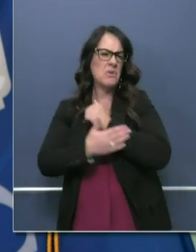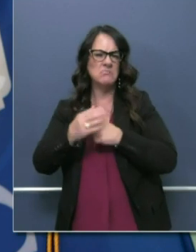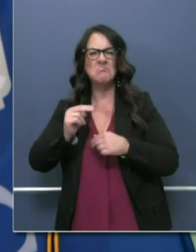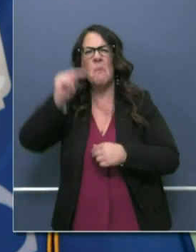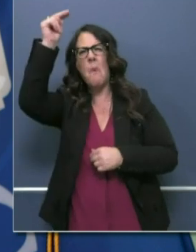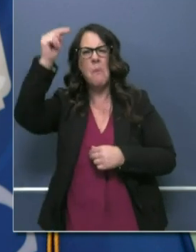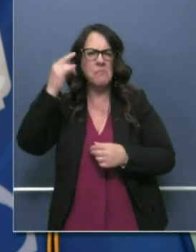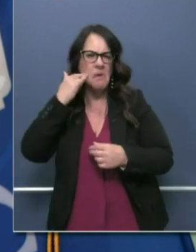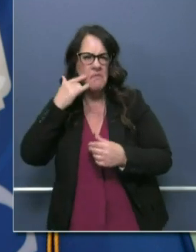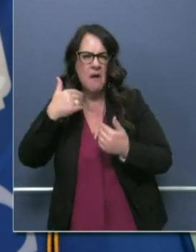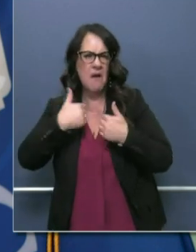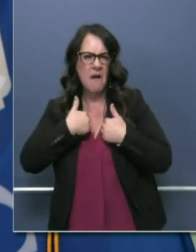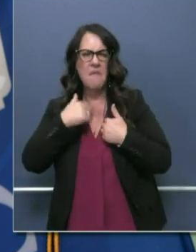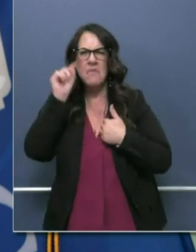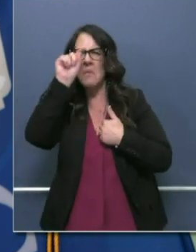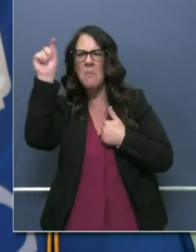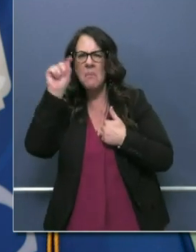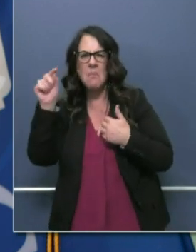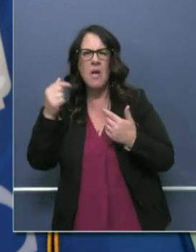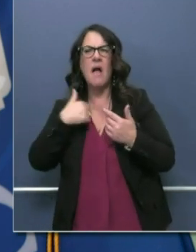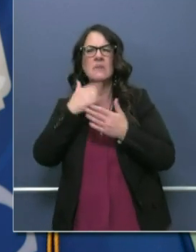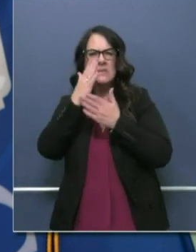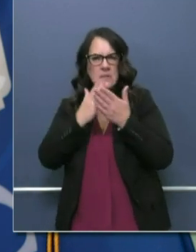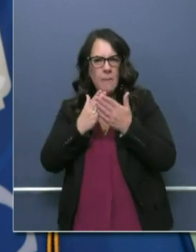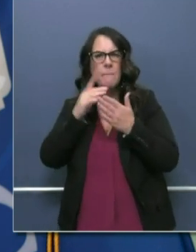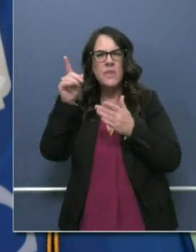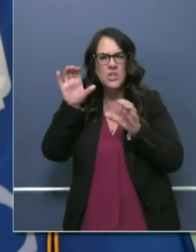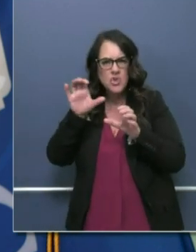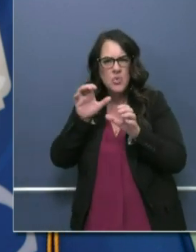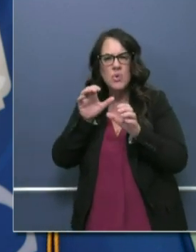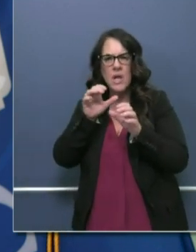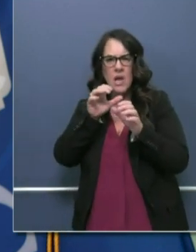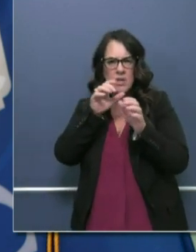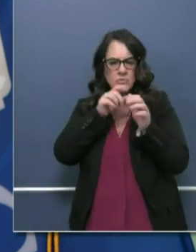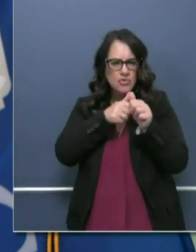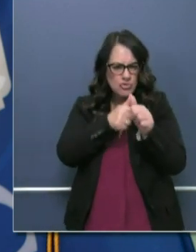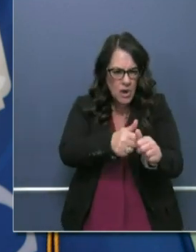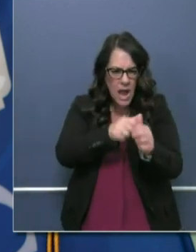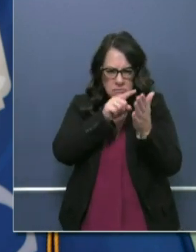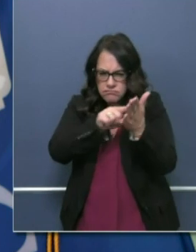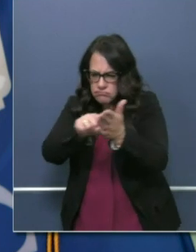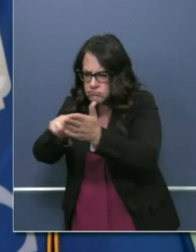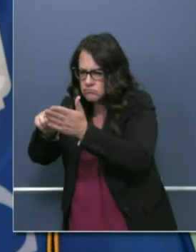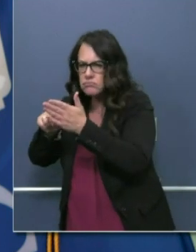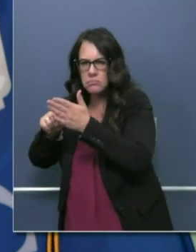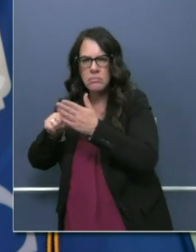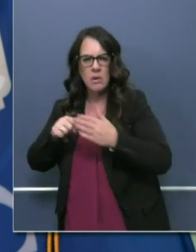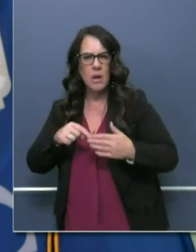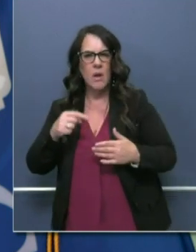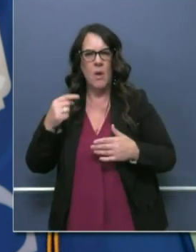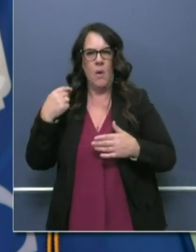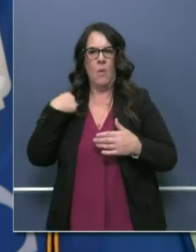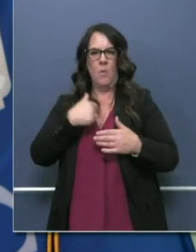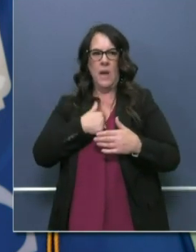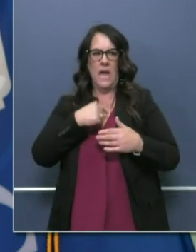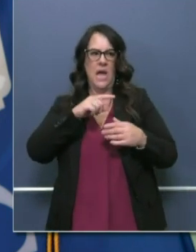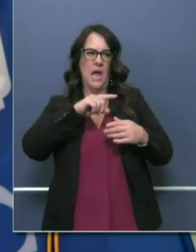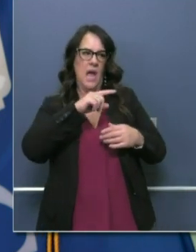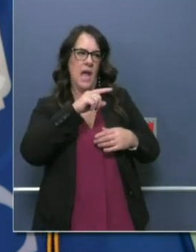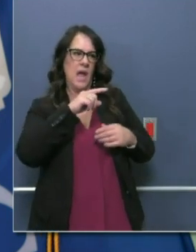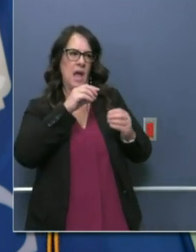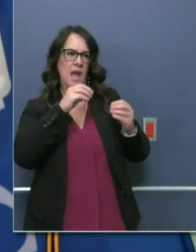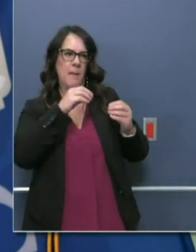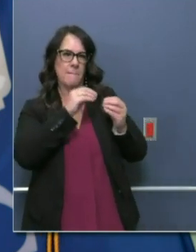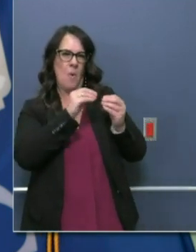counties definitely have some track and trace capability. As we build up that